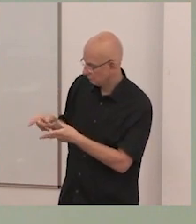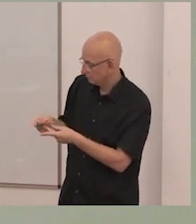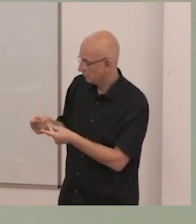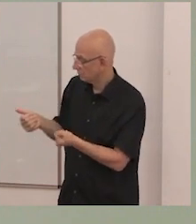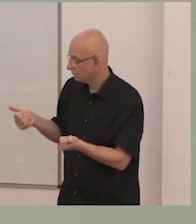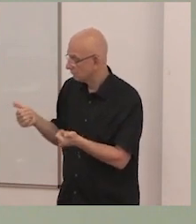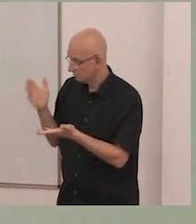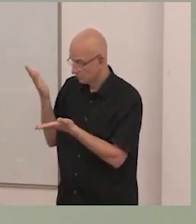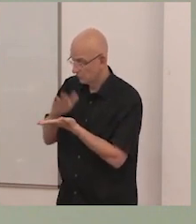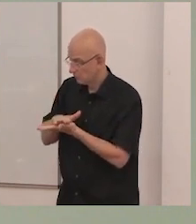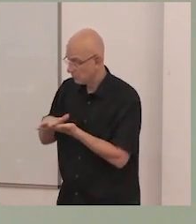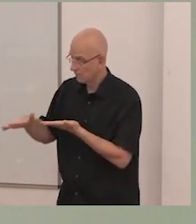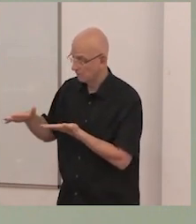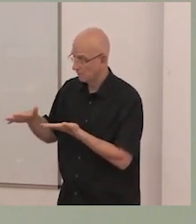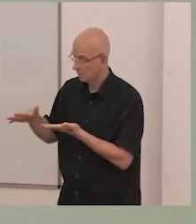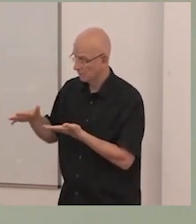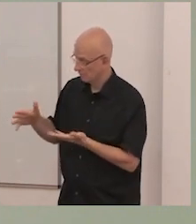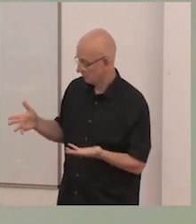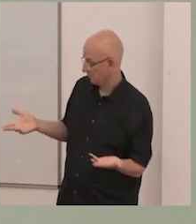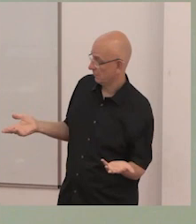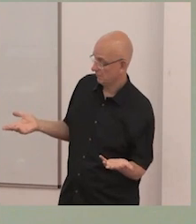of use, and which of them are